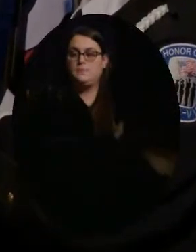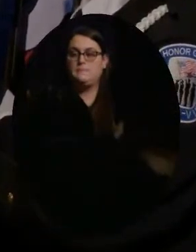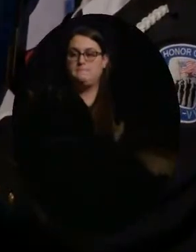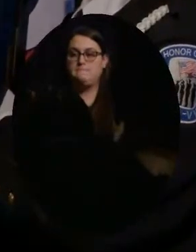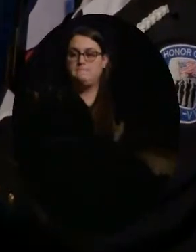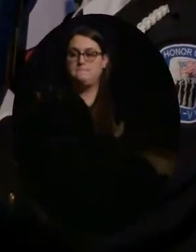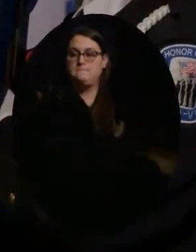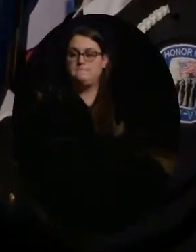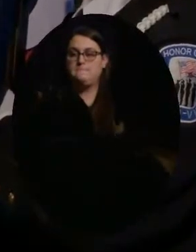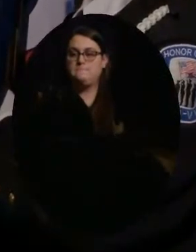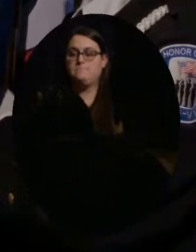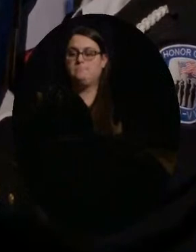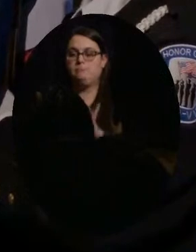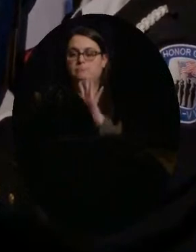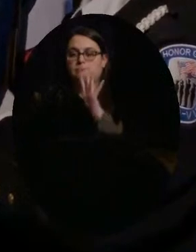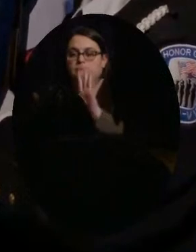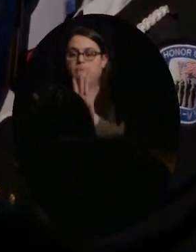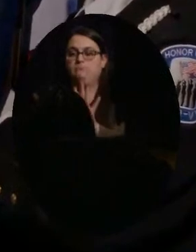Present.